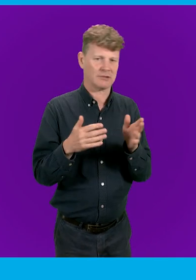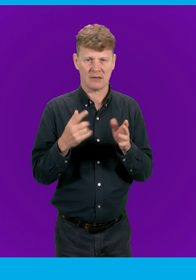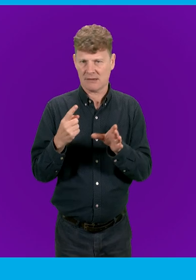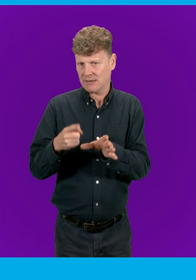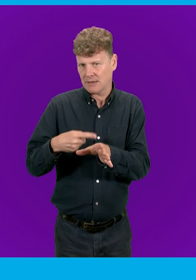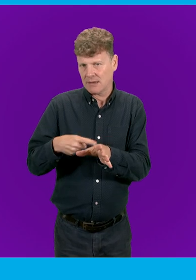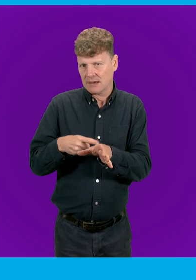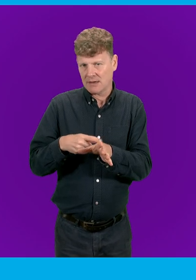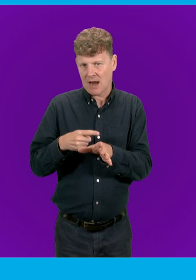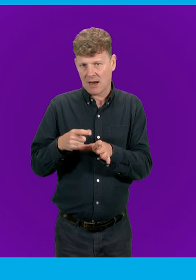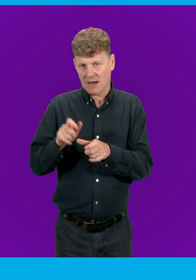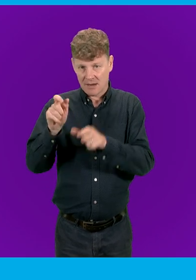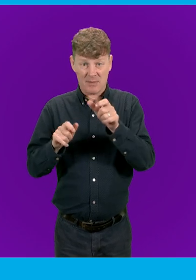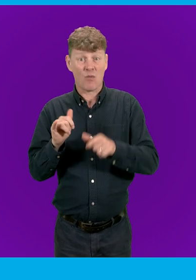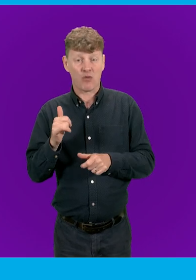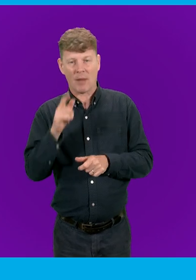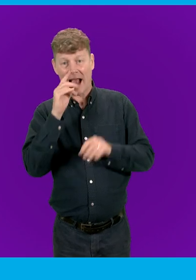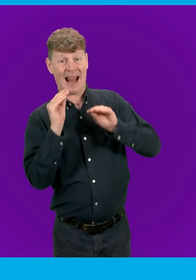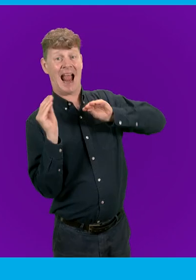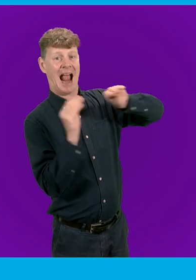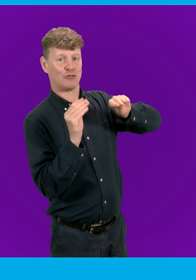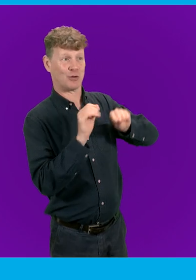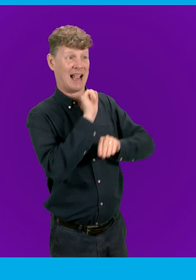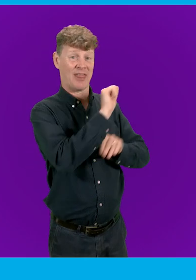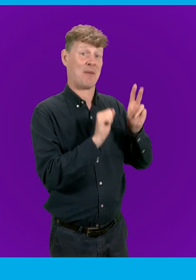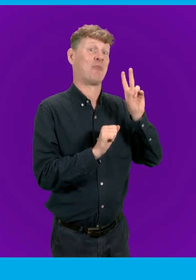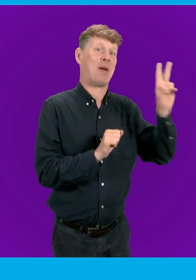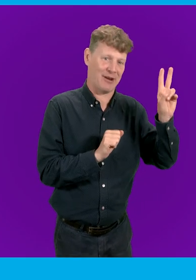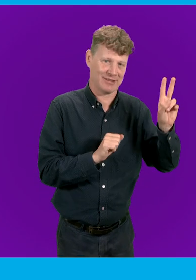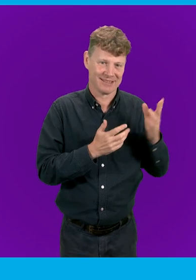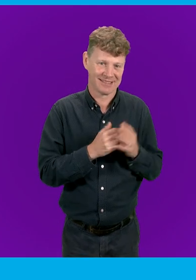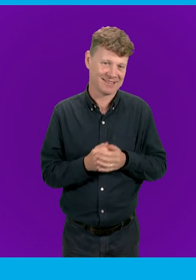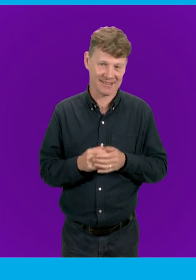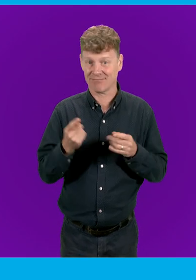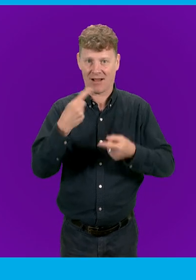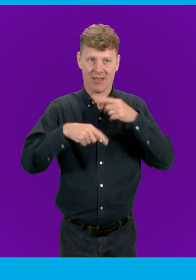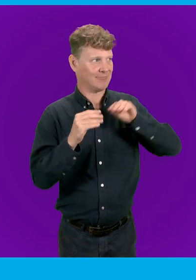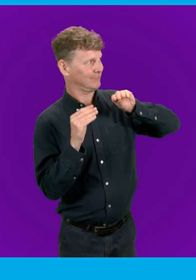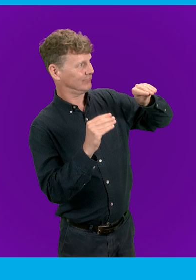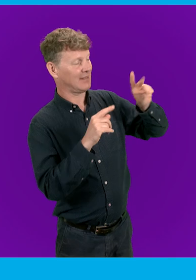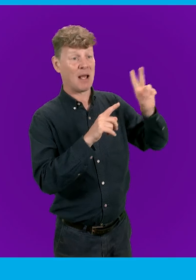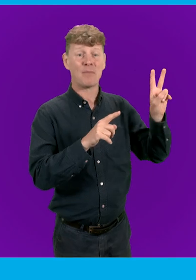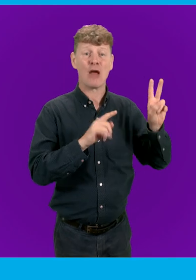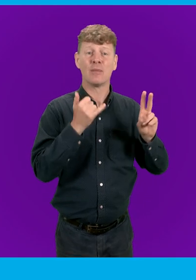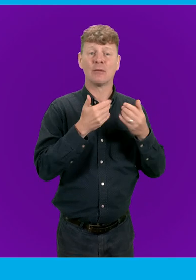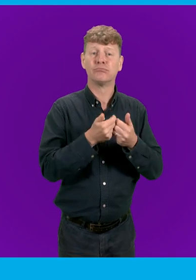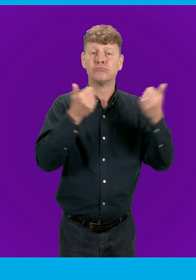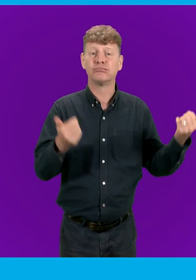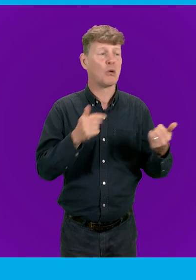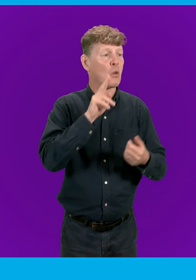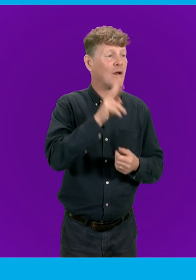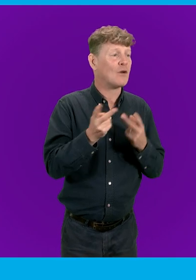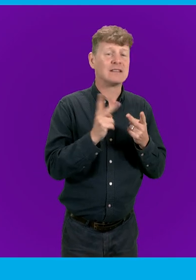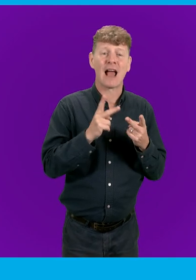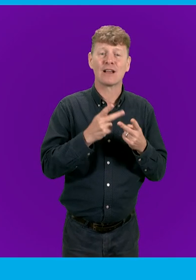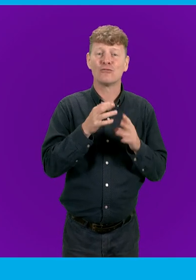could probably educate parents around who might then, as you say, be looking for relationships later on in life or second relationships